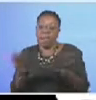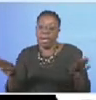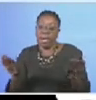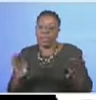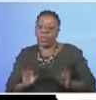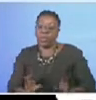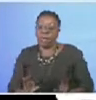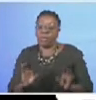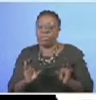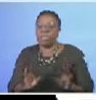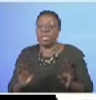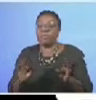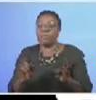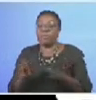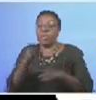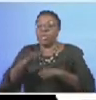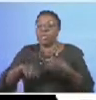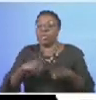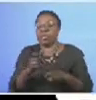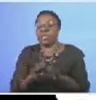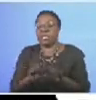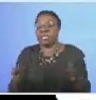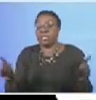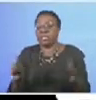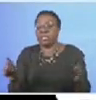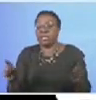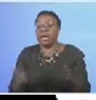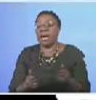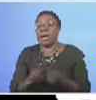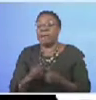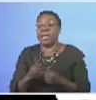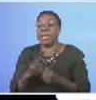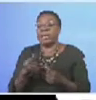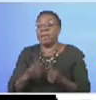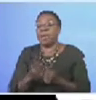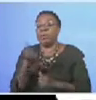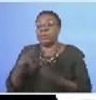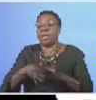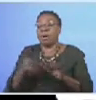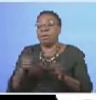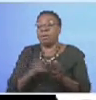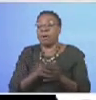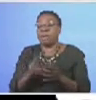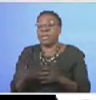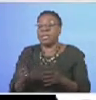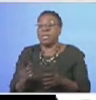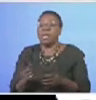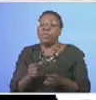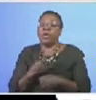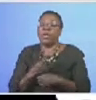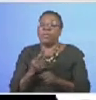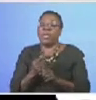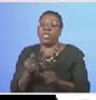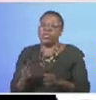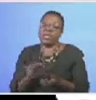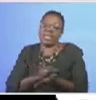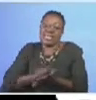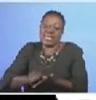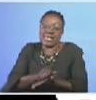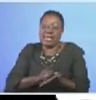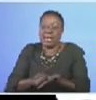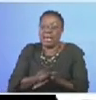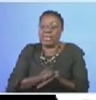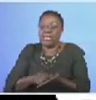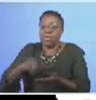to practice social distancing and make the most out of it. Obviously, we're going to make sure people sanitize, we have the showers in place,